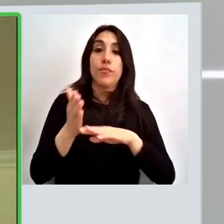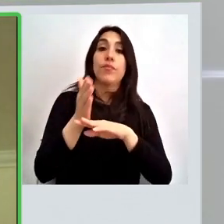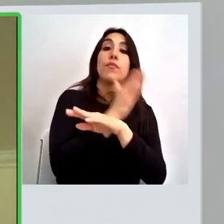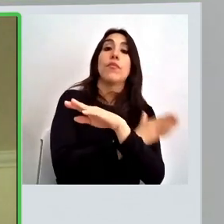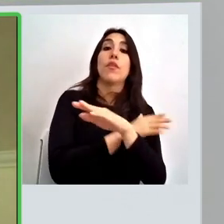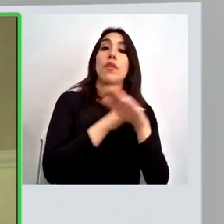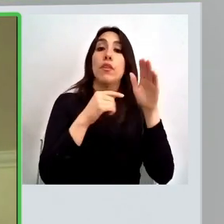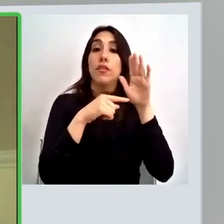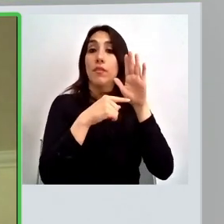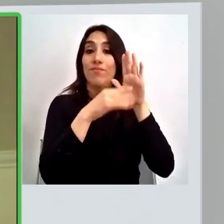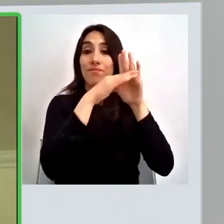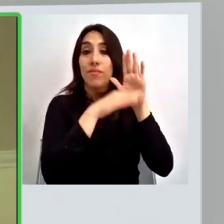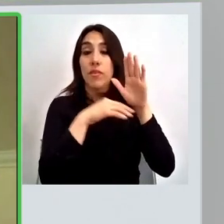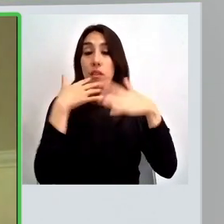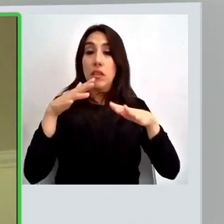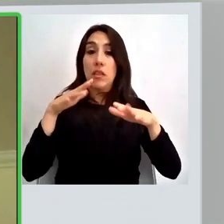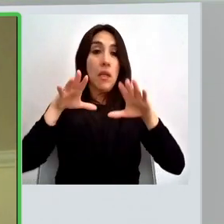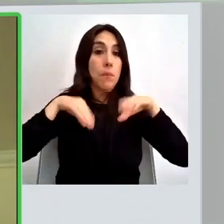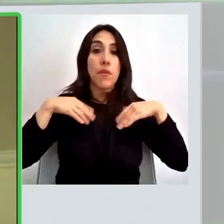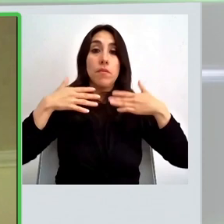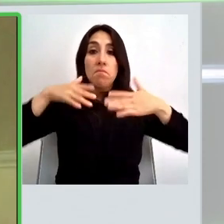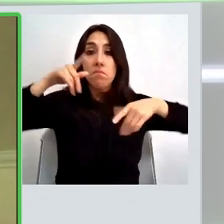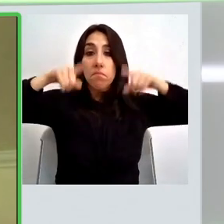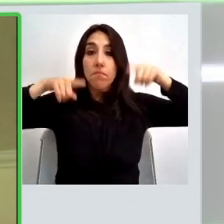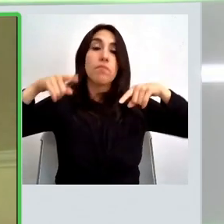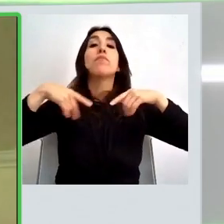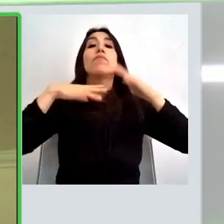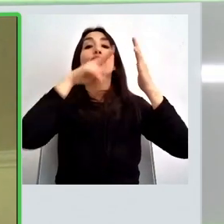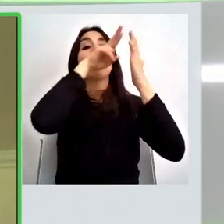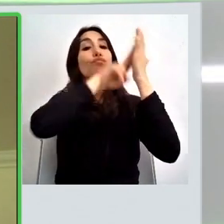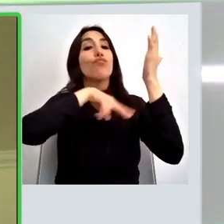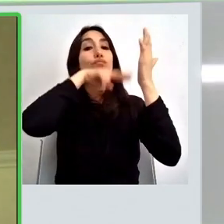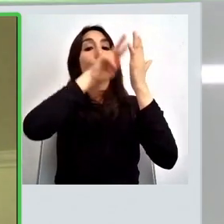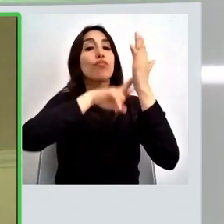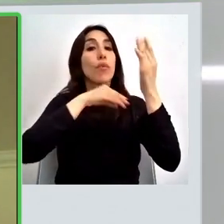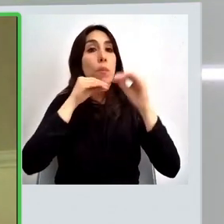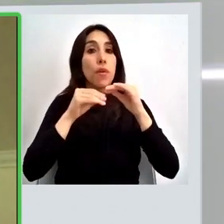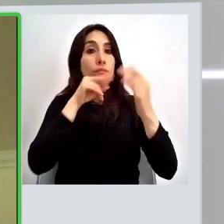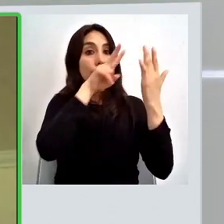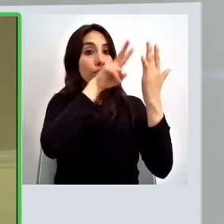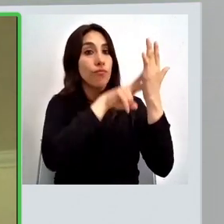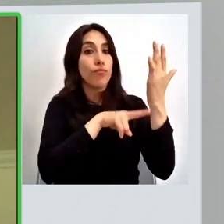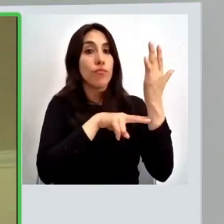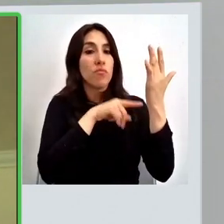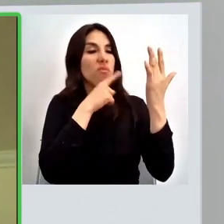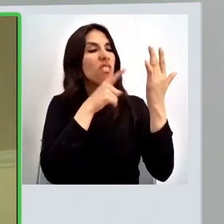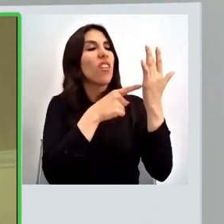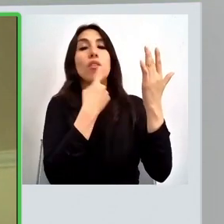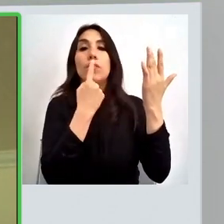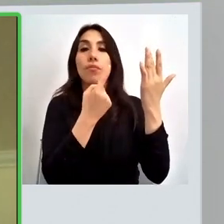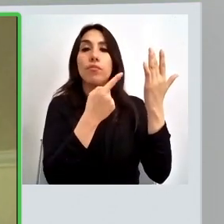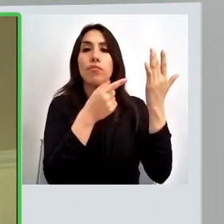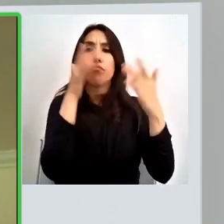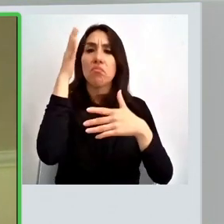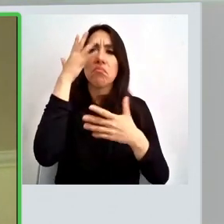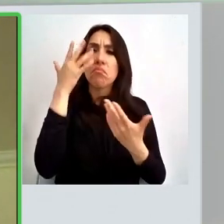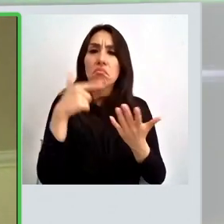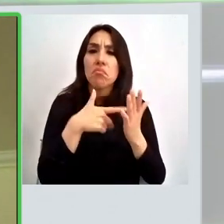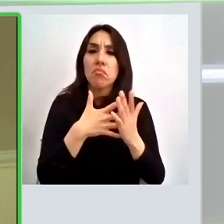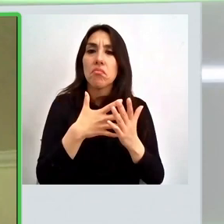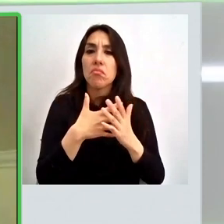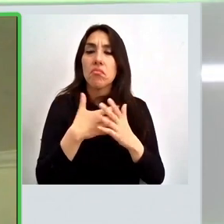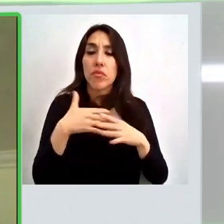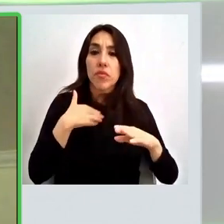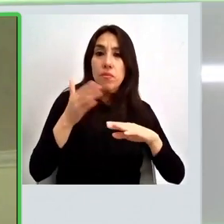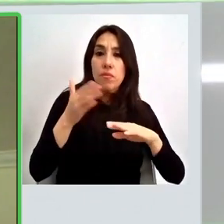be informed about what is meant, and regulations need to be drafted. But I